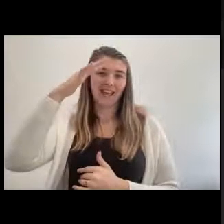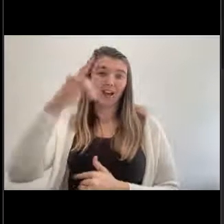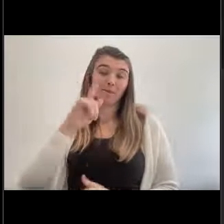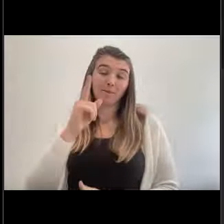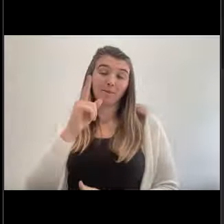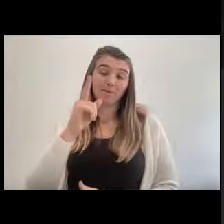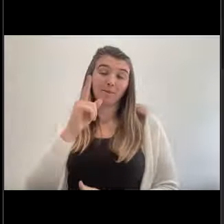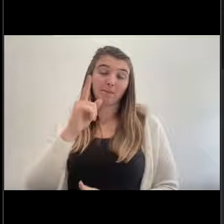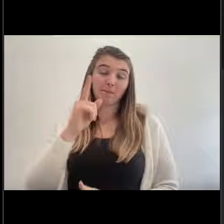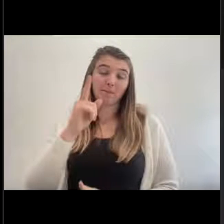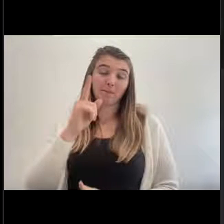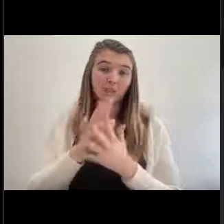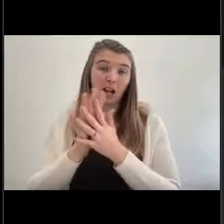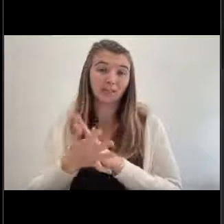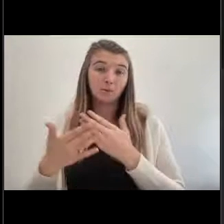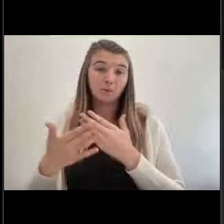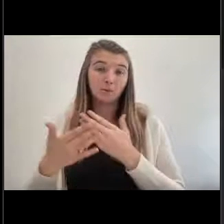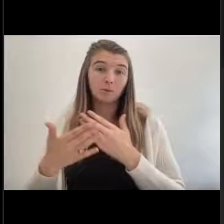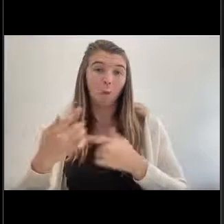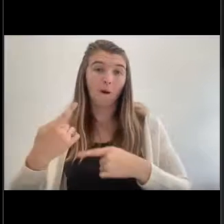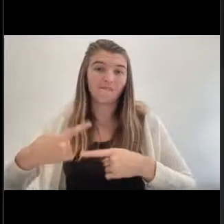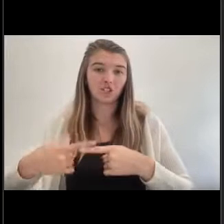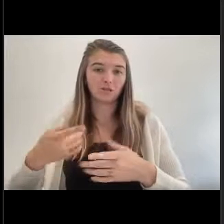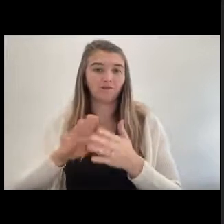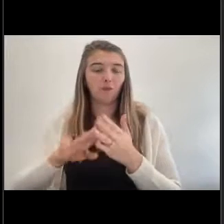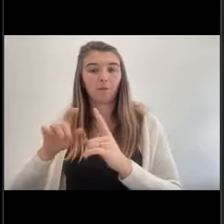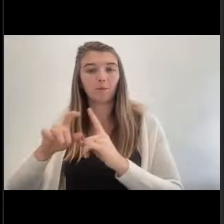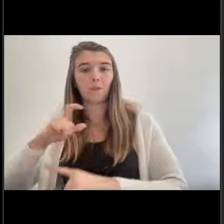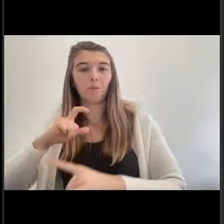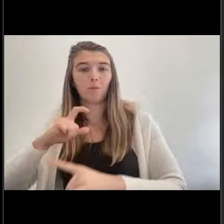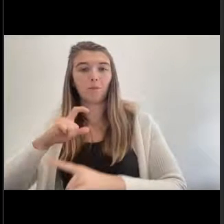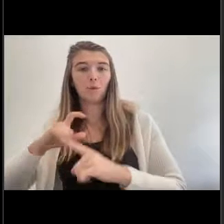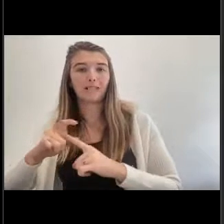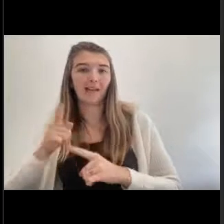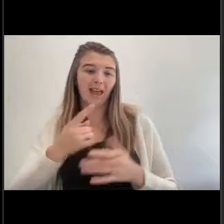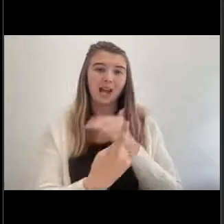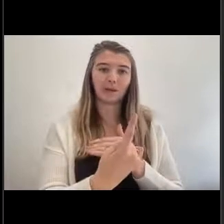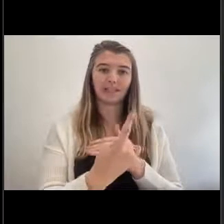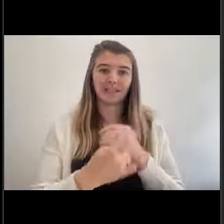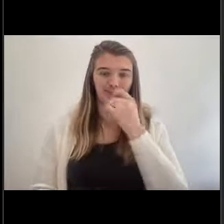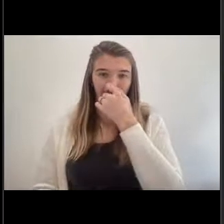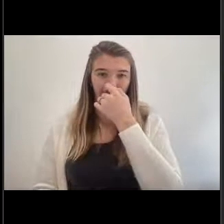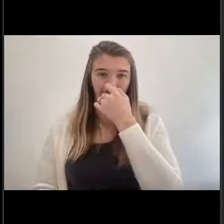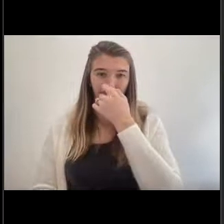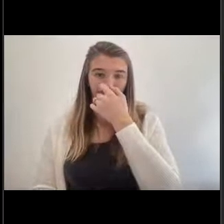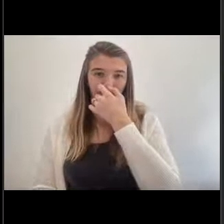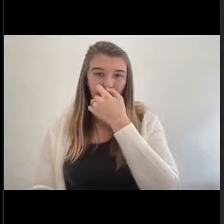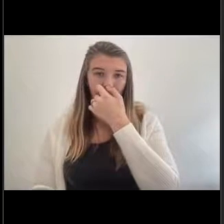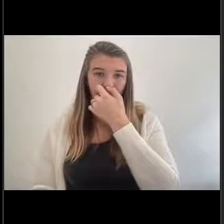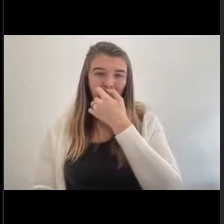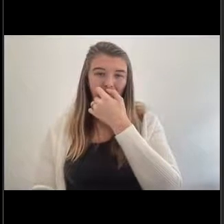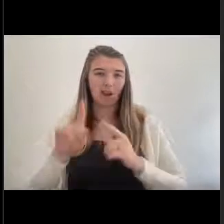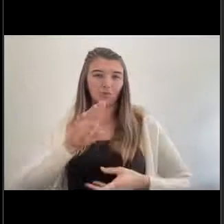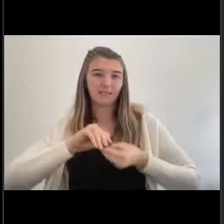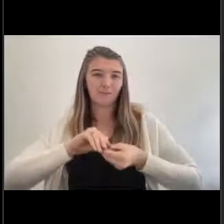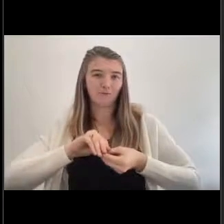is more efficient by communities than by isolates. So just to quickly summarize what I hopefully have shown you